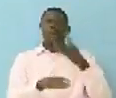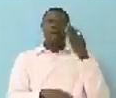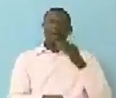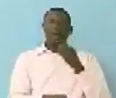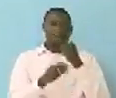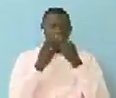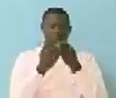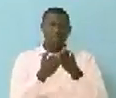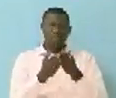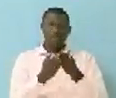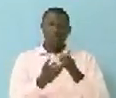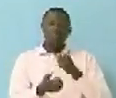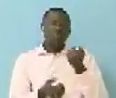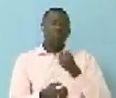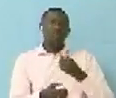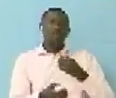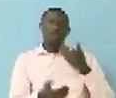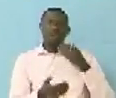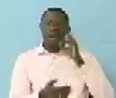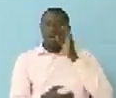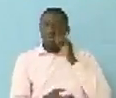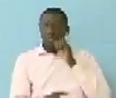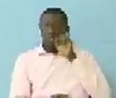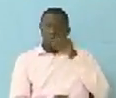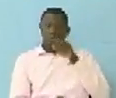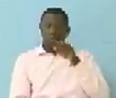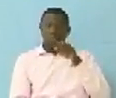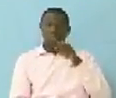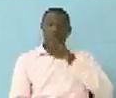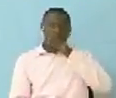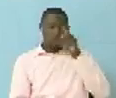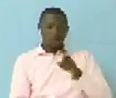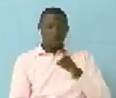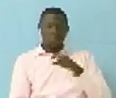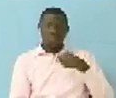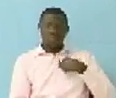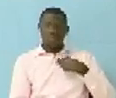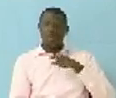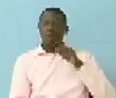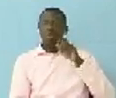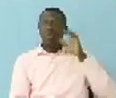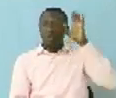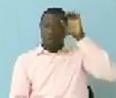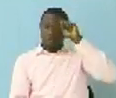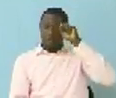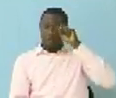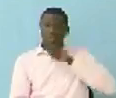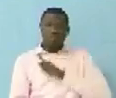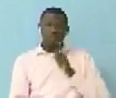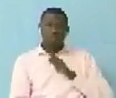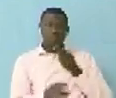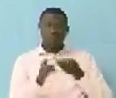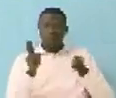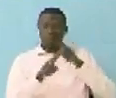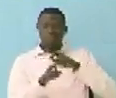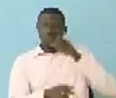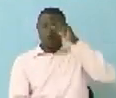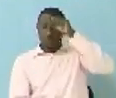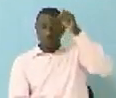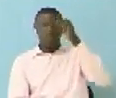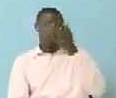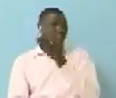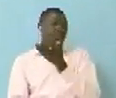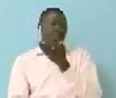If I already answered your question that to my understanding, we report to him. Mr. Tamba, you see, the thing